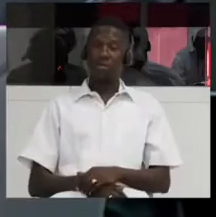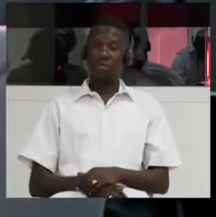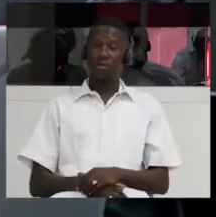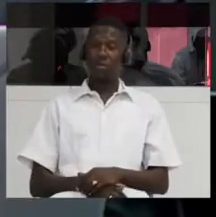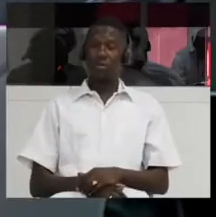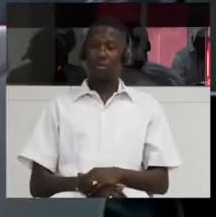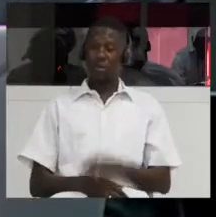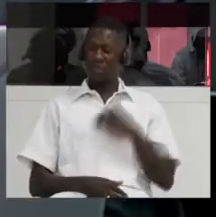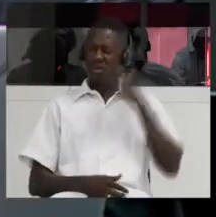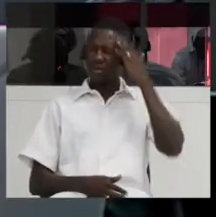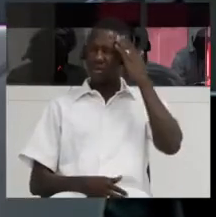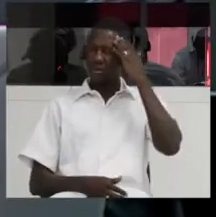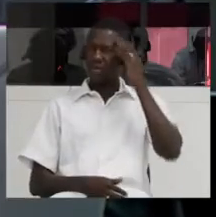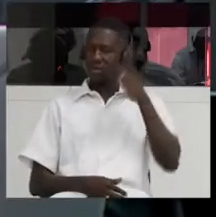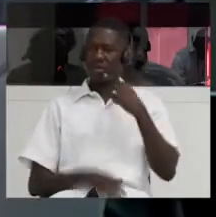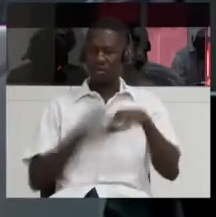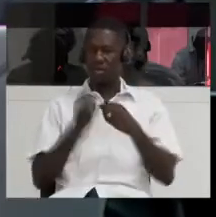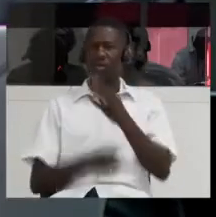about 40-something men. Correct.